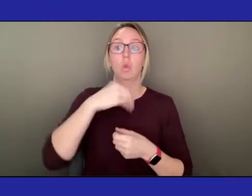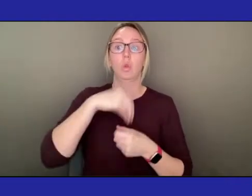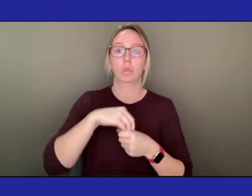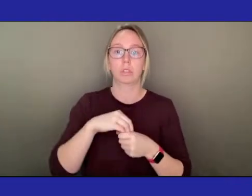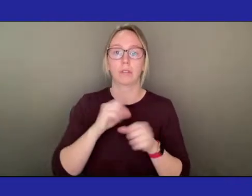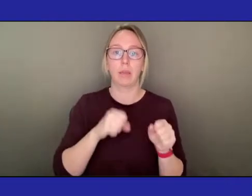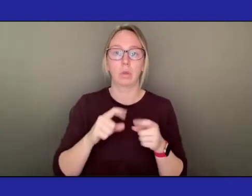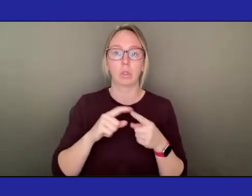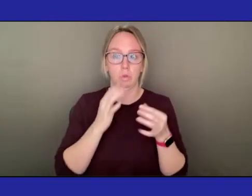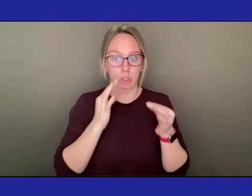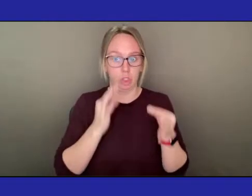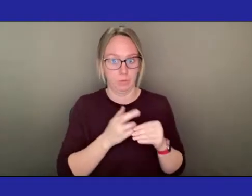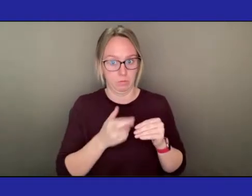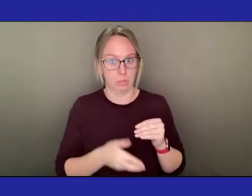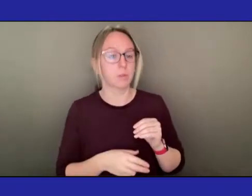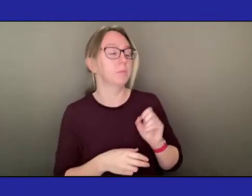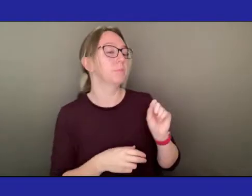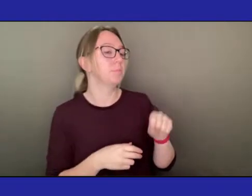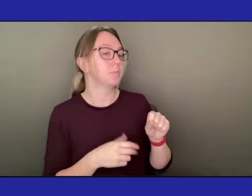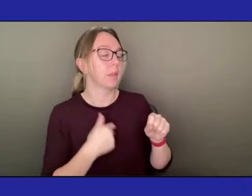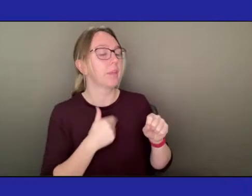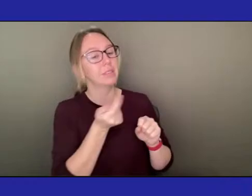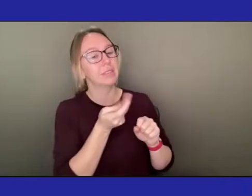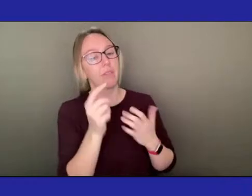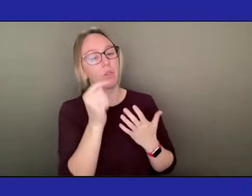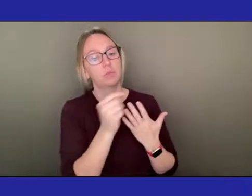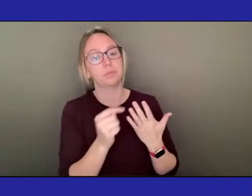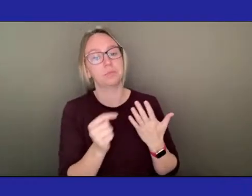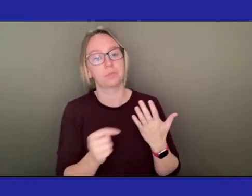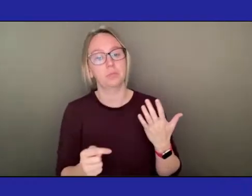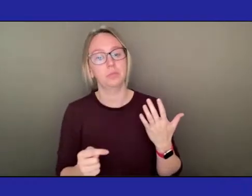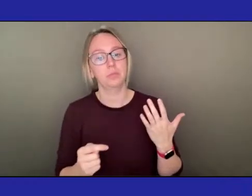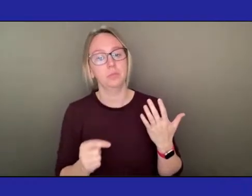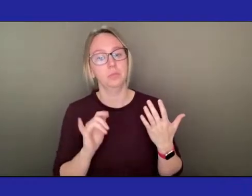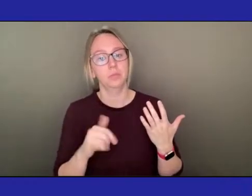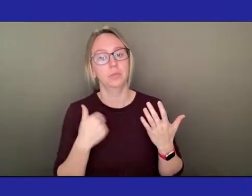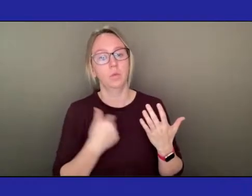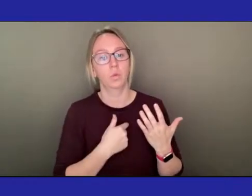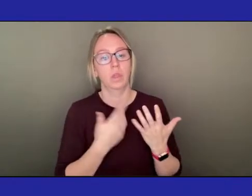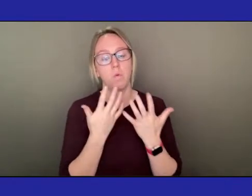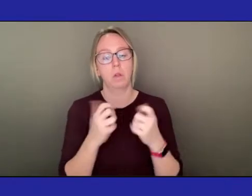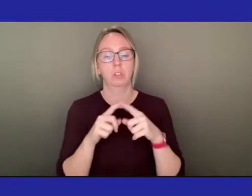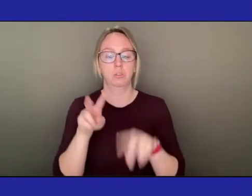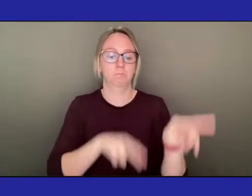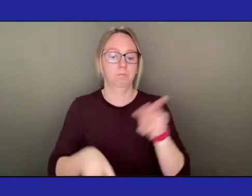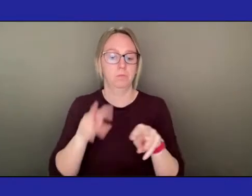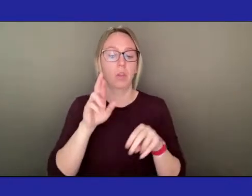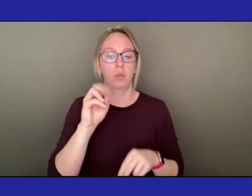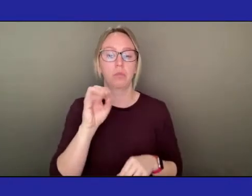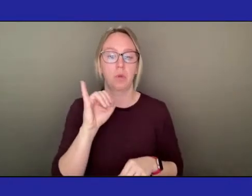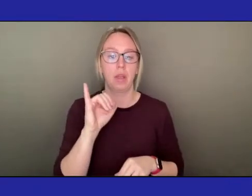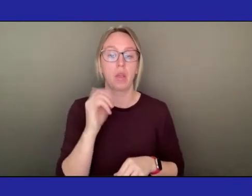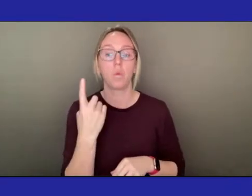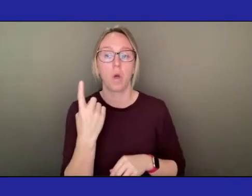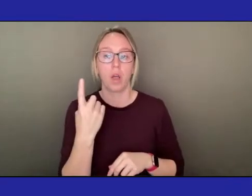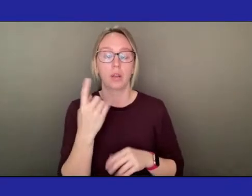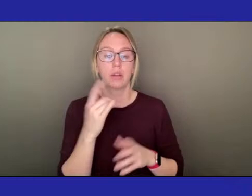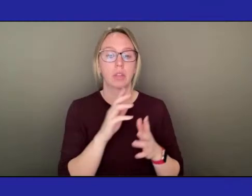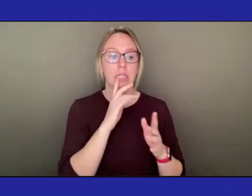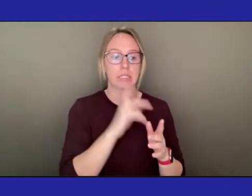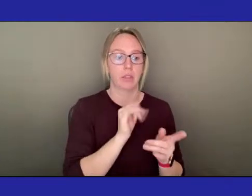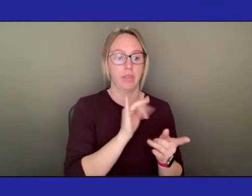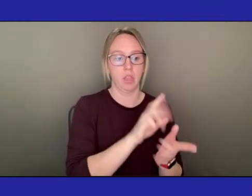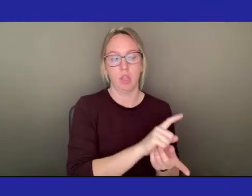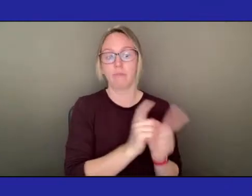Yeah, I mean, I think there's several ways in which we are planning on looking at the ROI. One of them is the conversion to insurance, but then there are